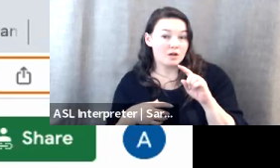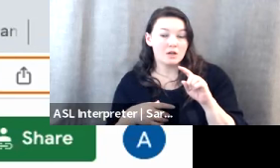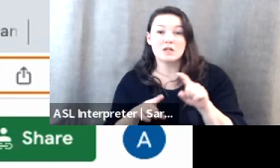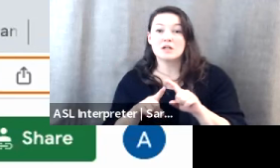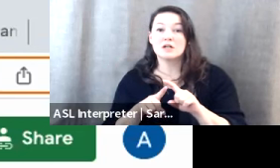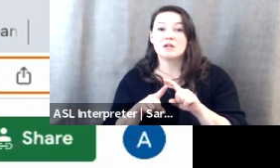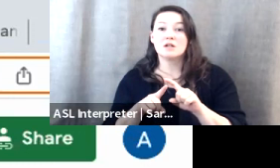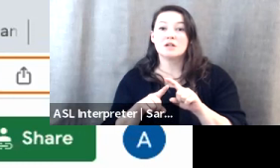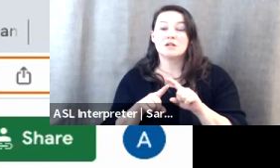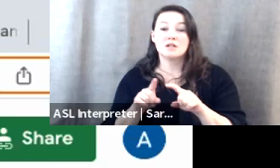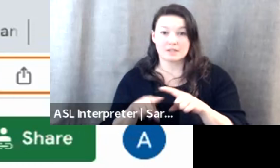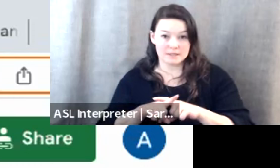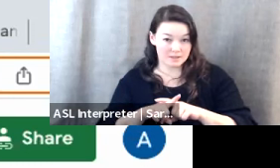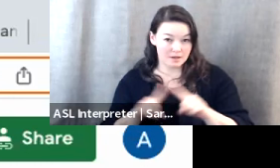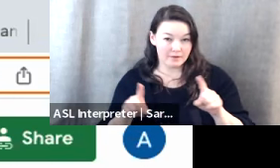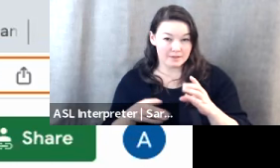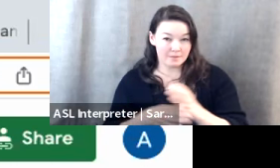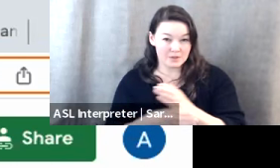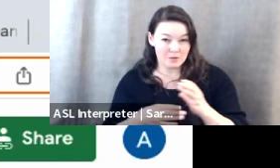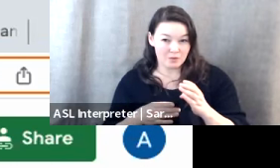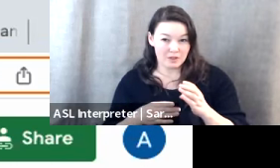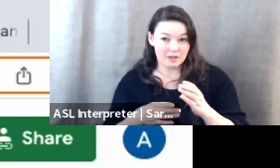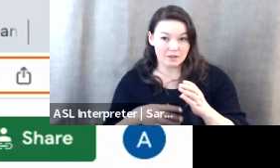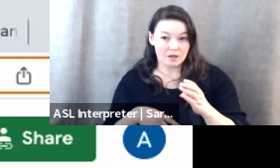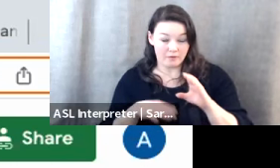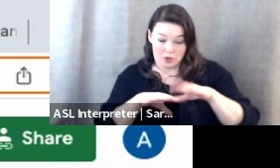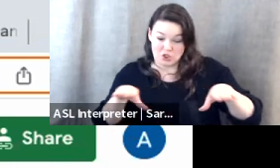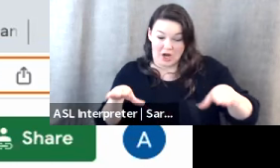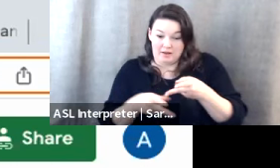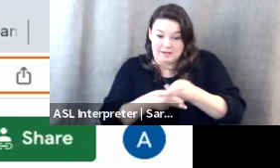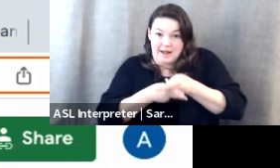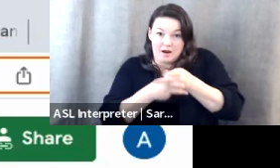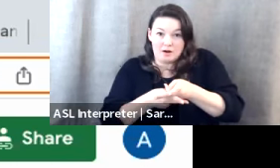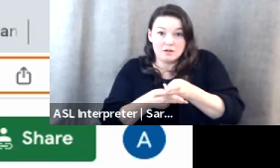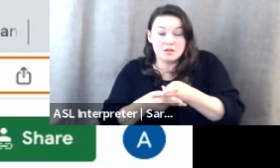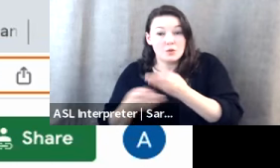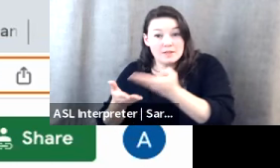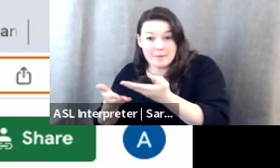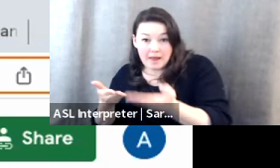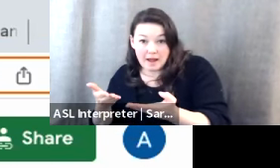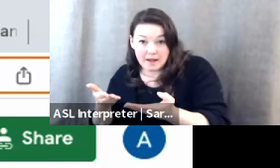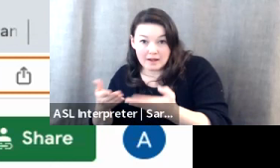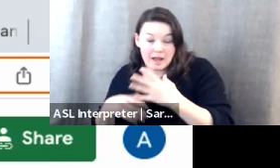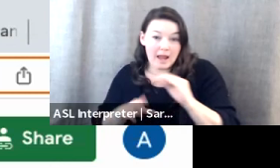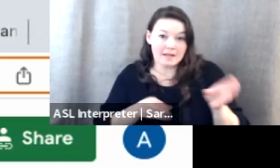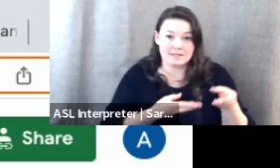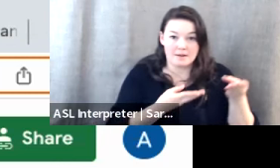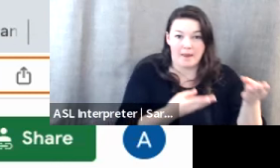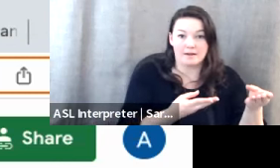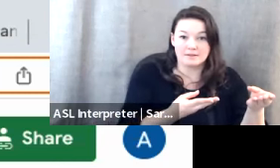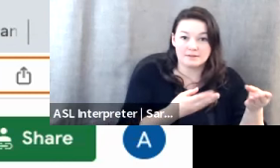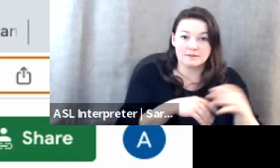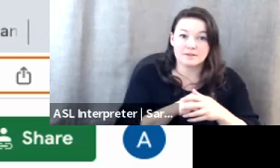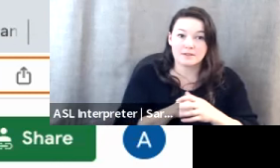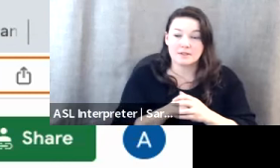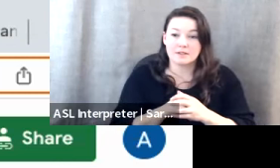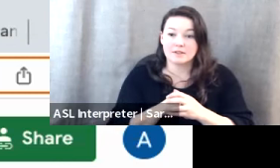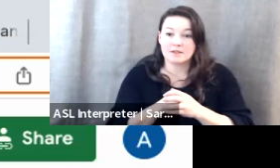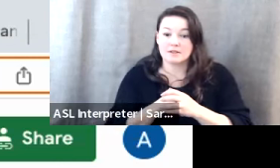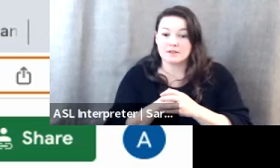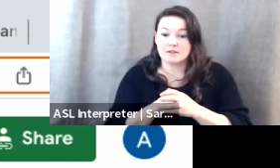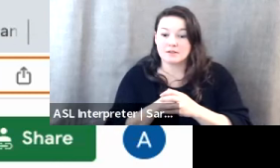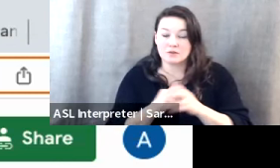differentiate childcare into support to like supply and support to the demand side, if you will. So